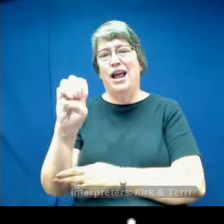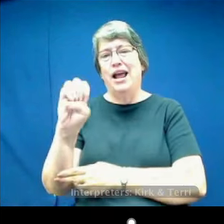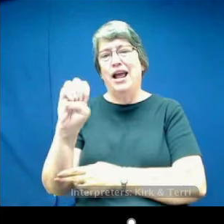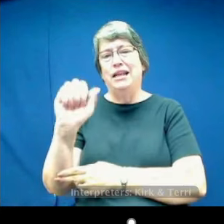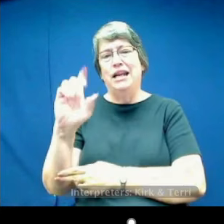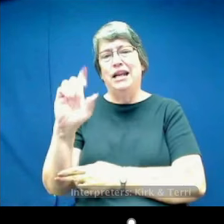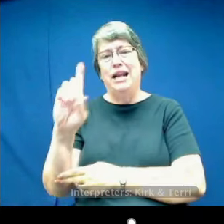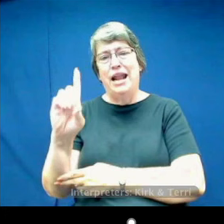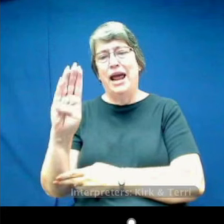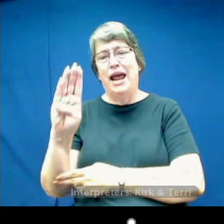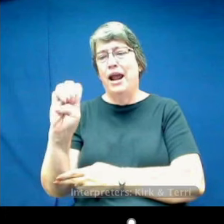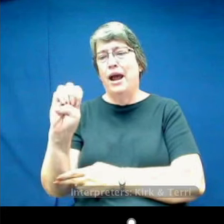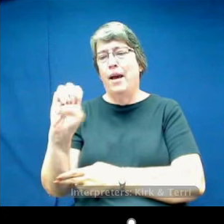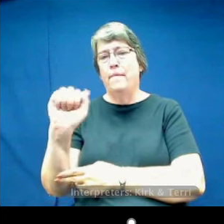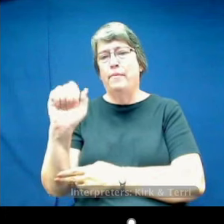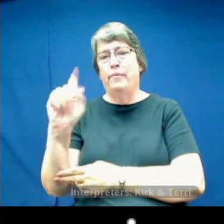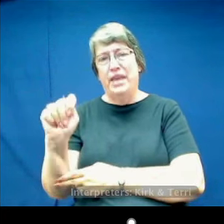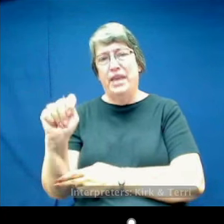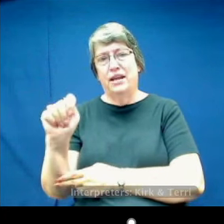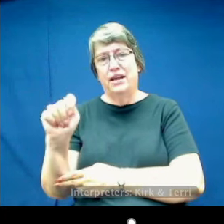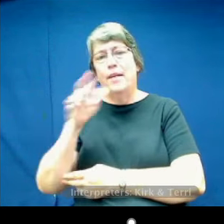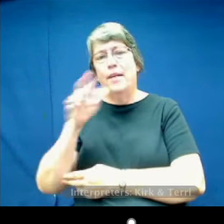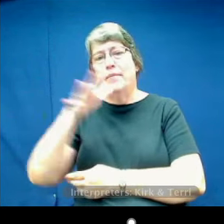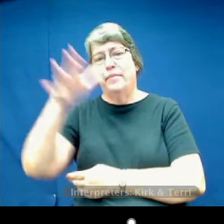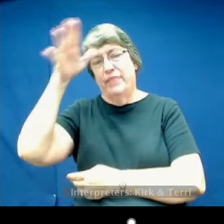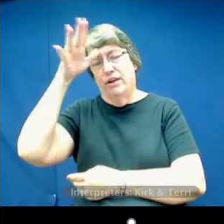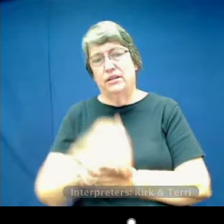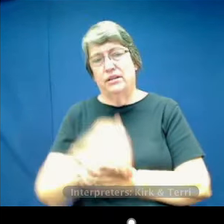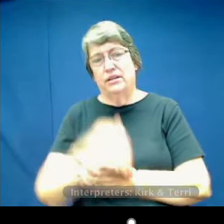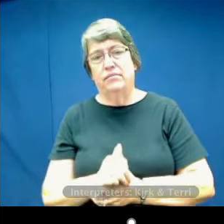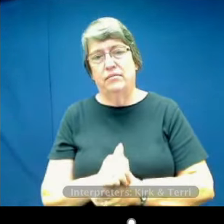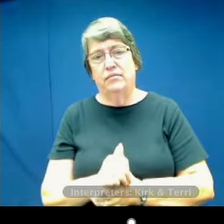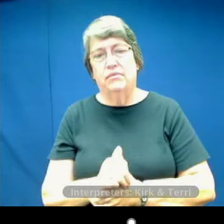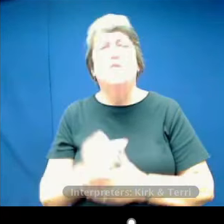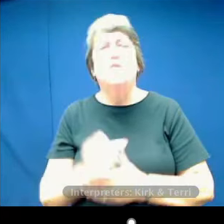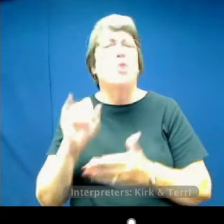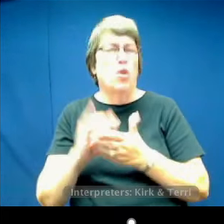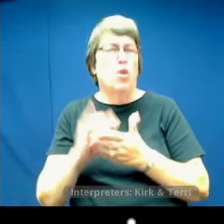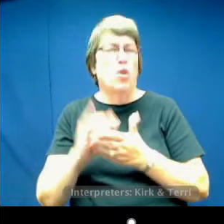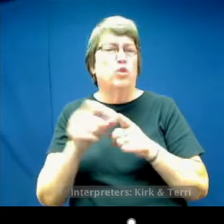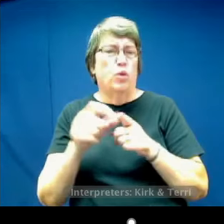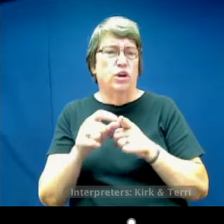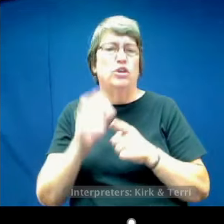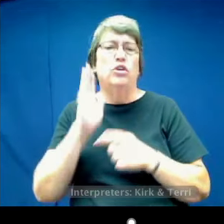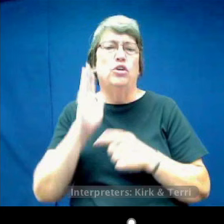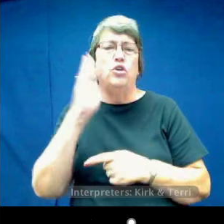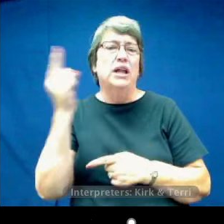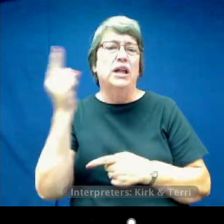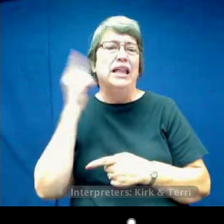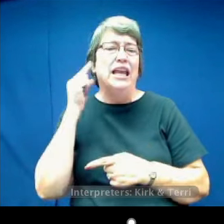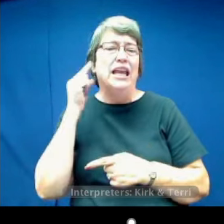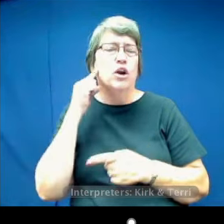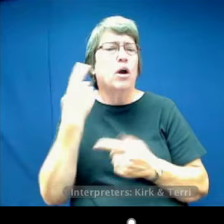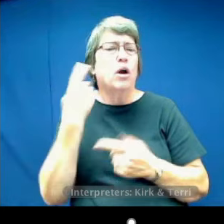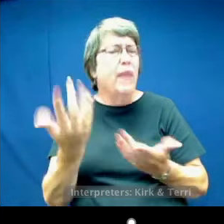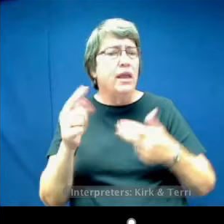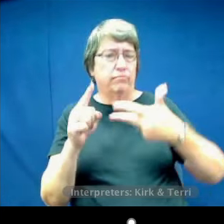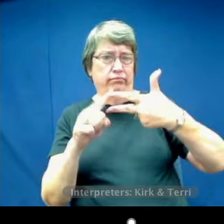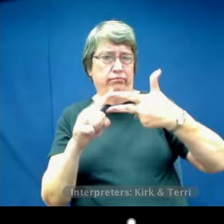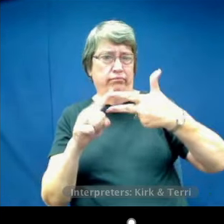So a couple of concepts that you'll hear in any child support litigation. One is voluntary impoverishment, and it's